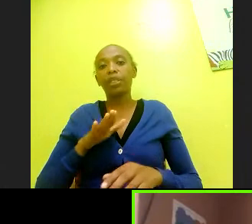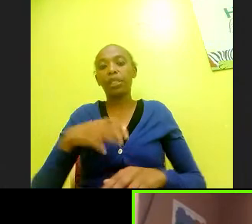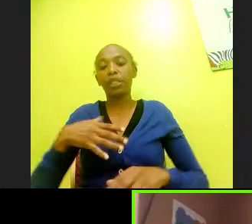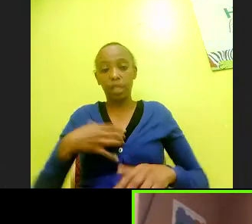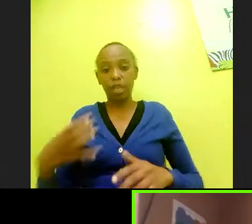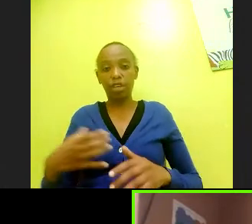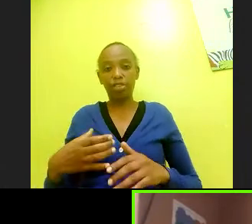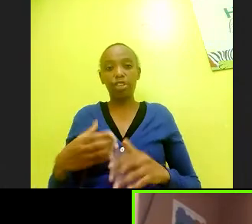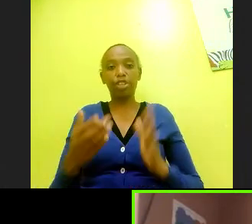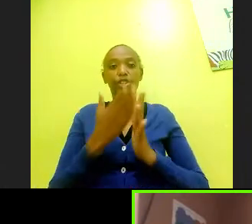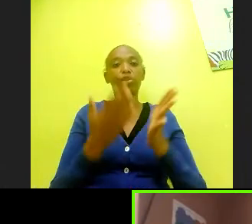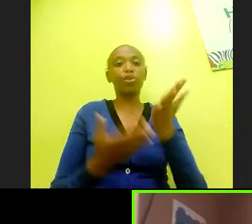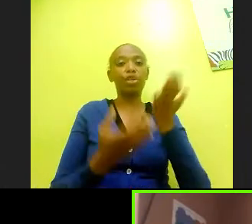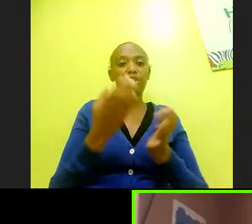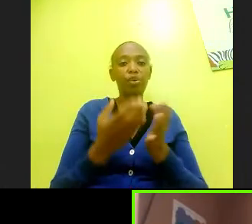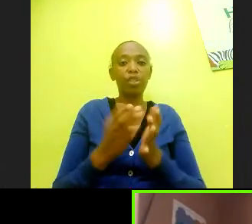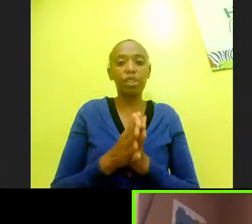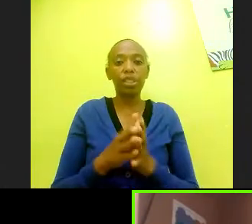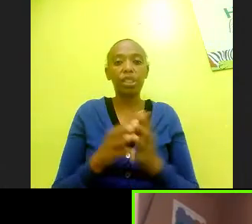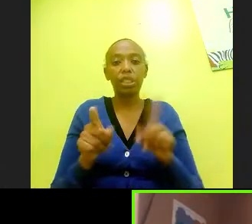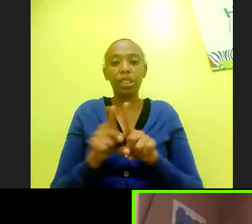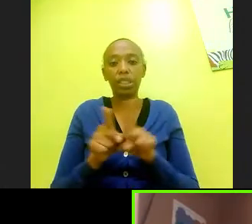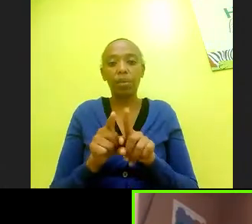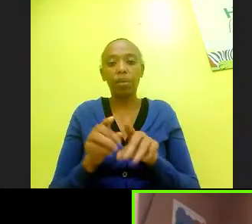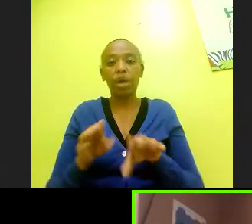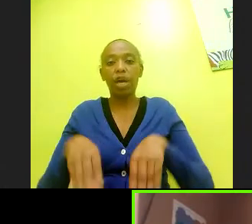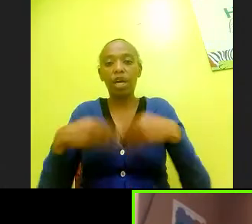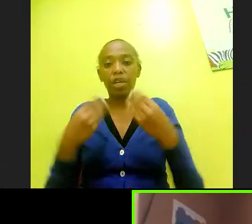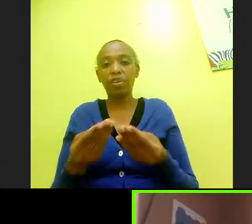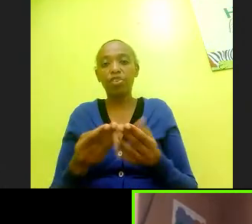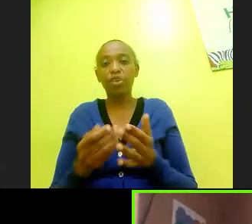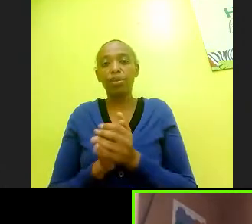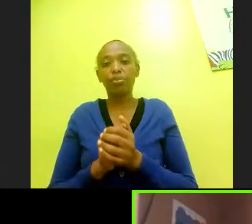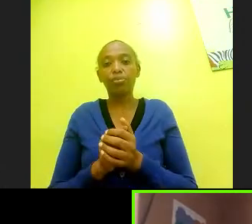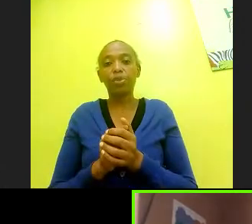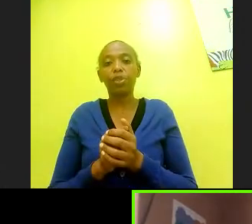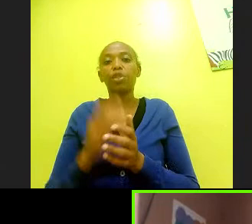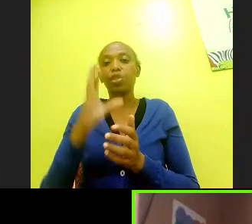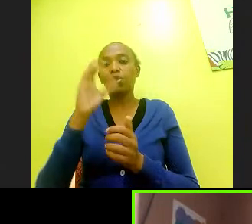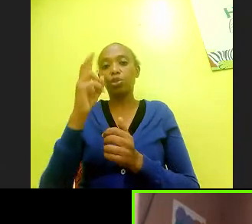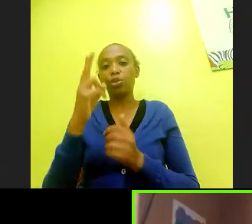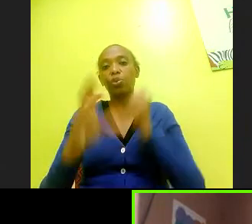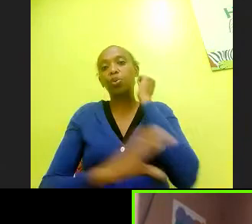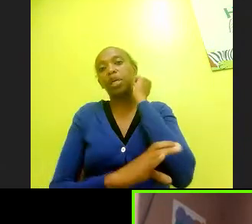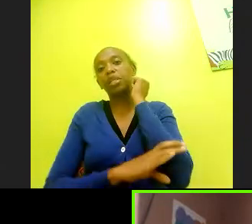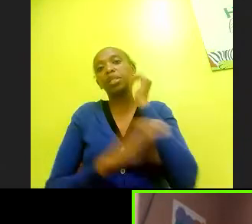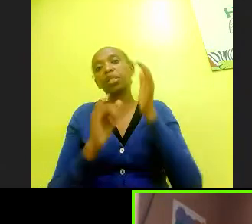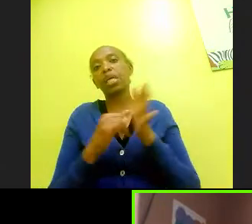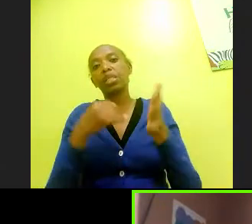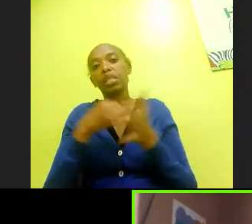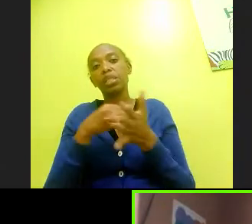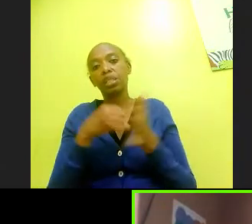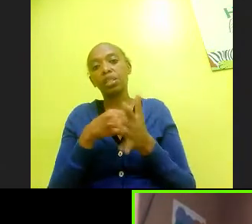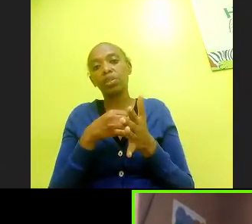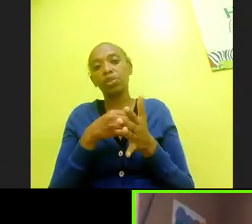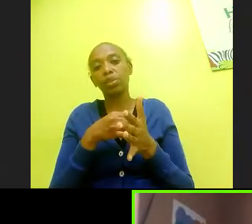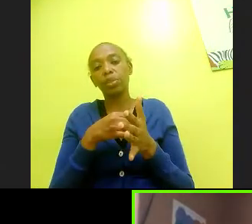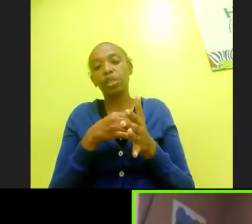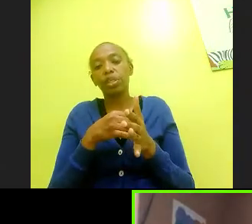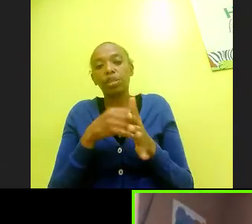evaluation. I have accorded points to countries that include either